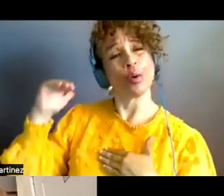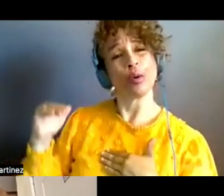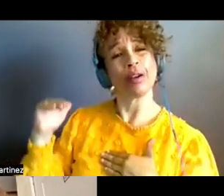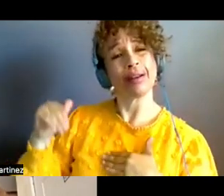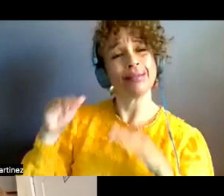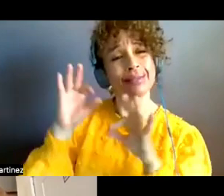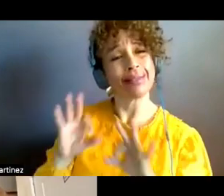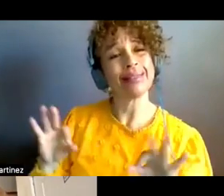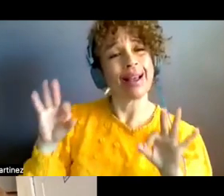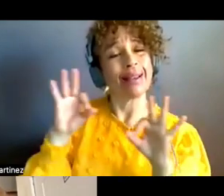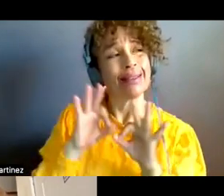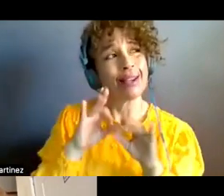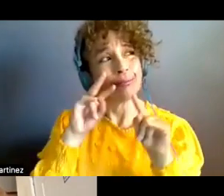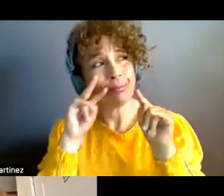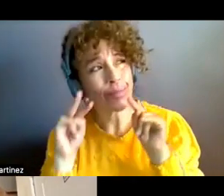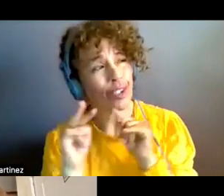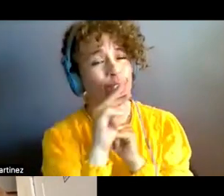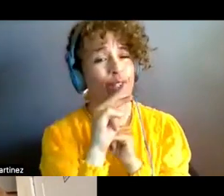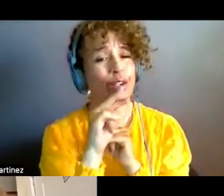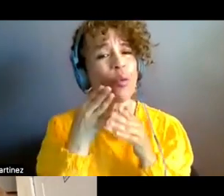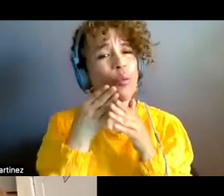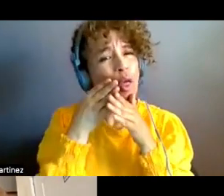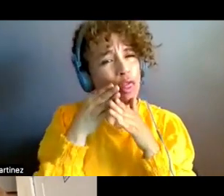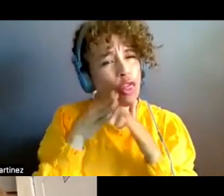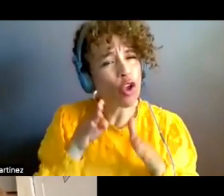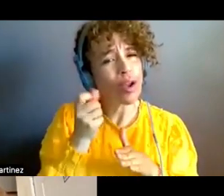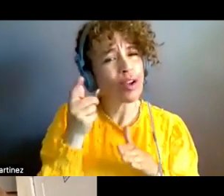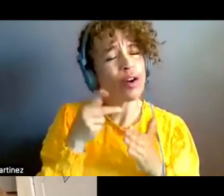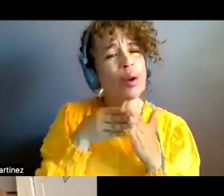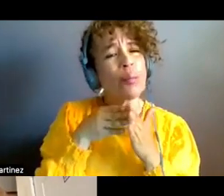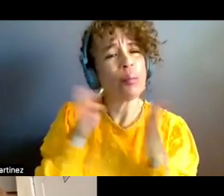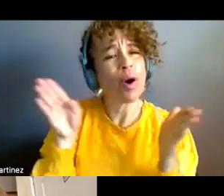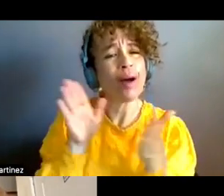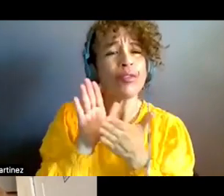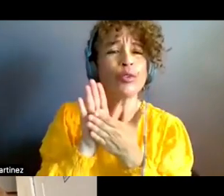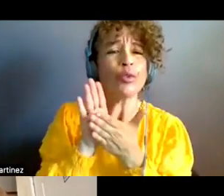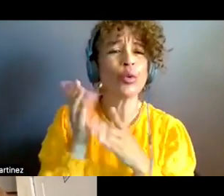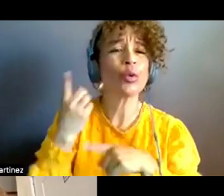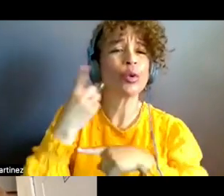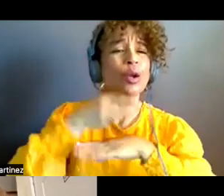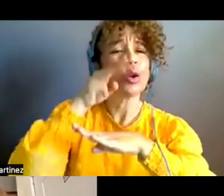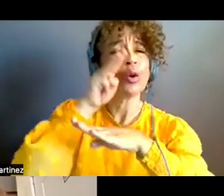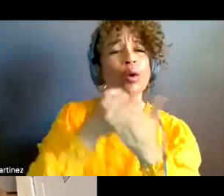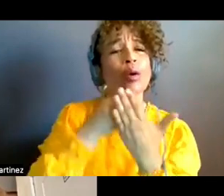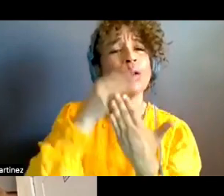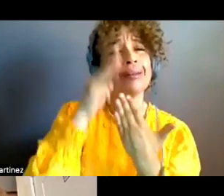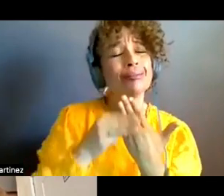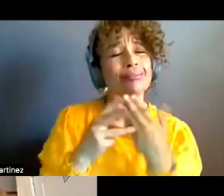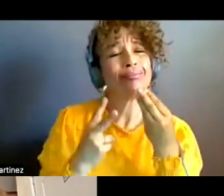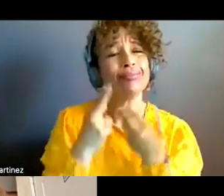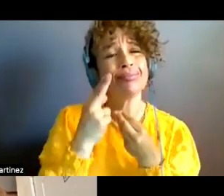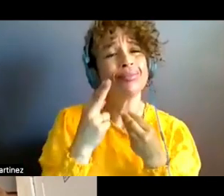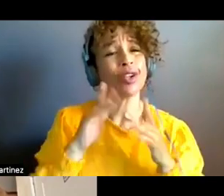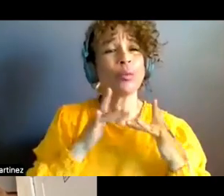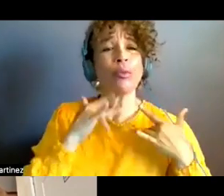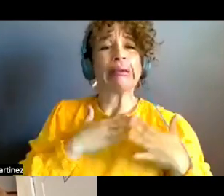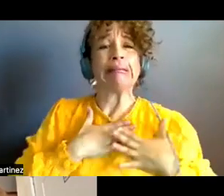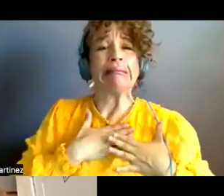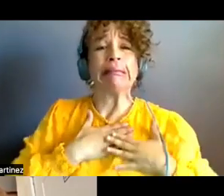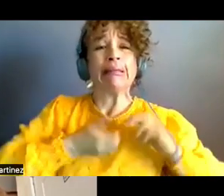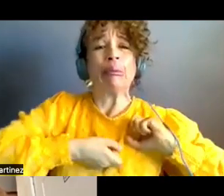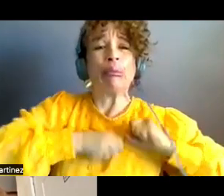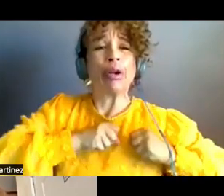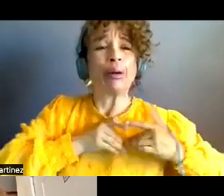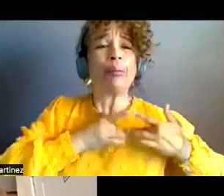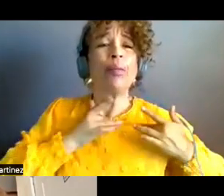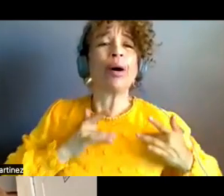important aspect that we're losing a little bit in our public schools these days because music programs are being cut, which breaks my heart, actually.